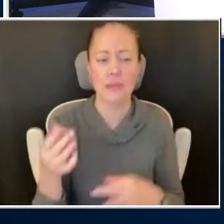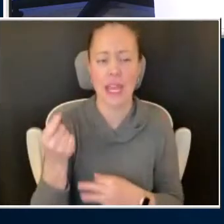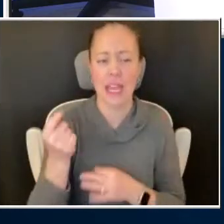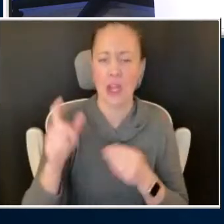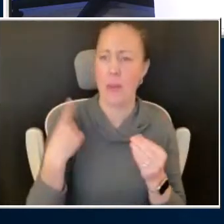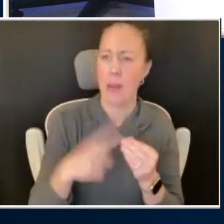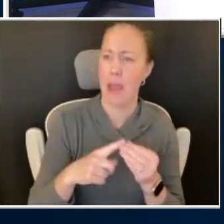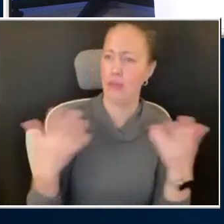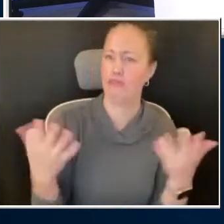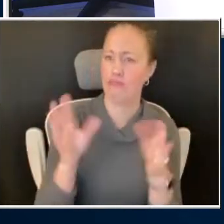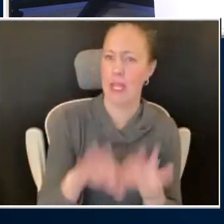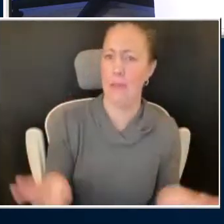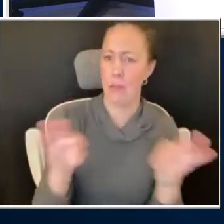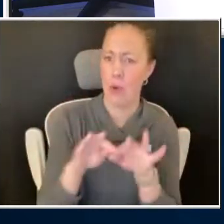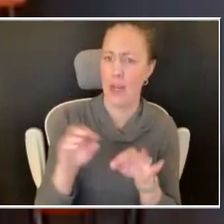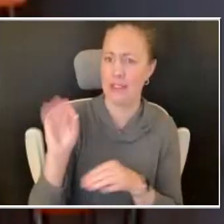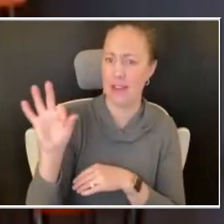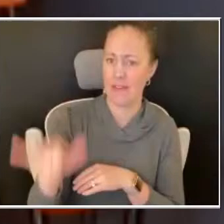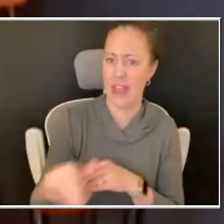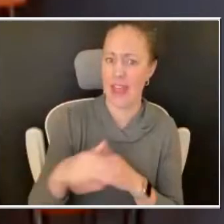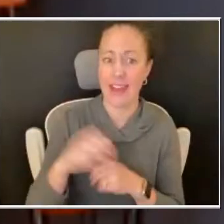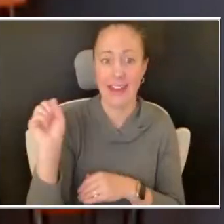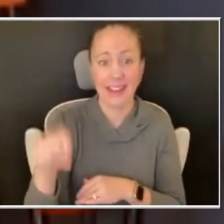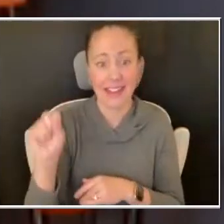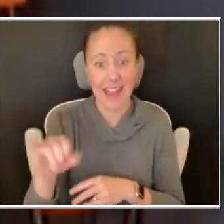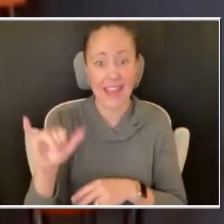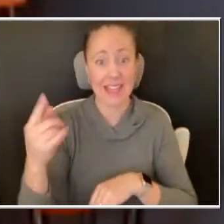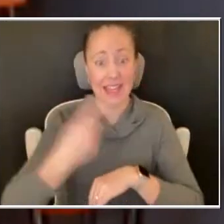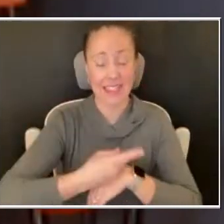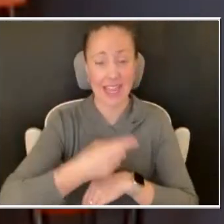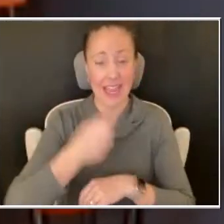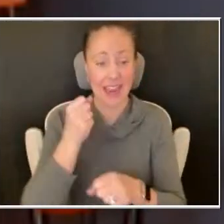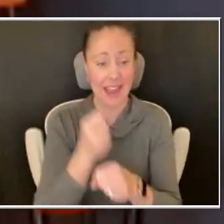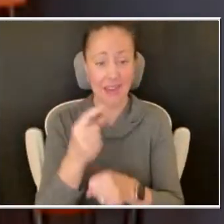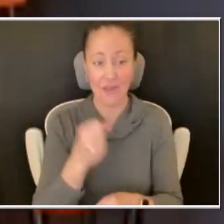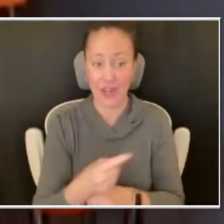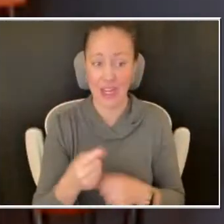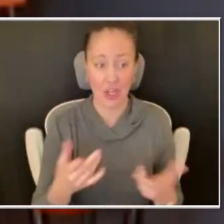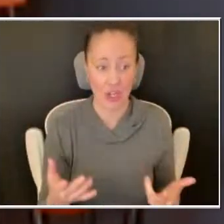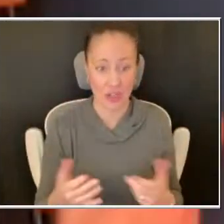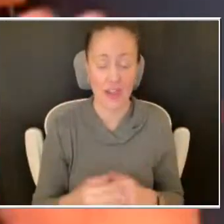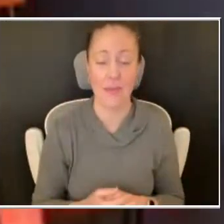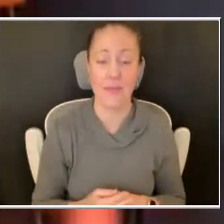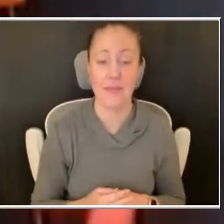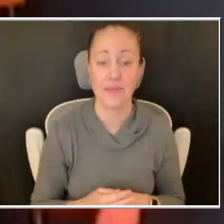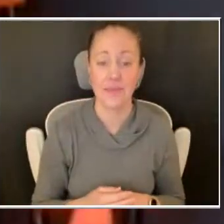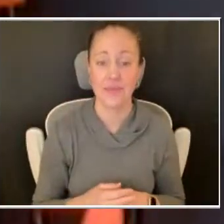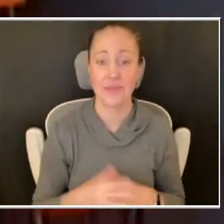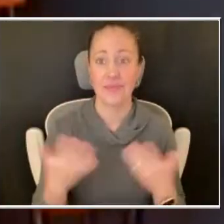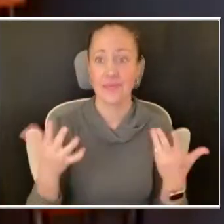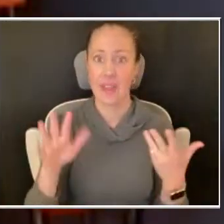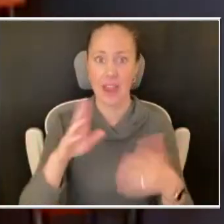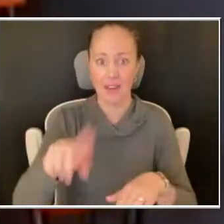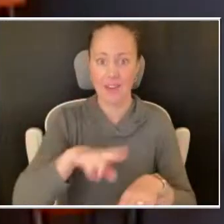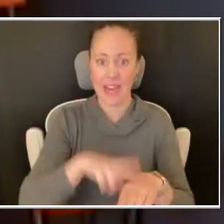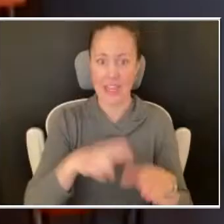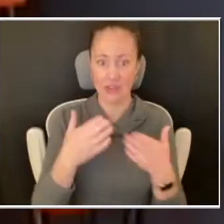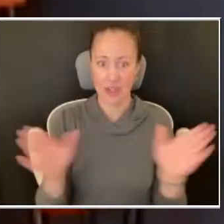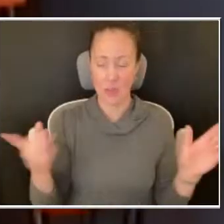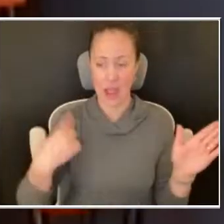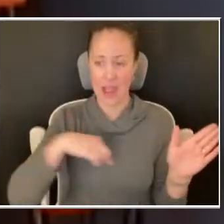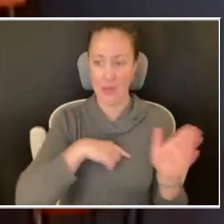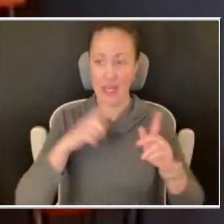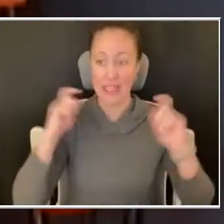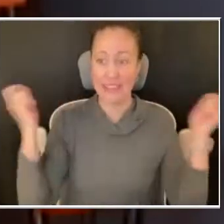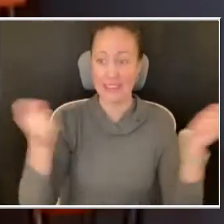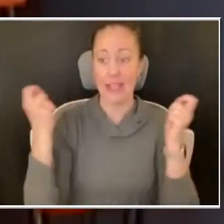that. Yeah, this is a day every single year where sort of nationwide we celebrate women